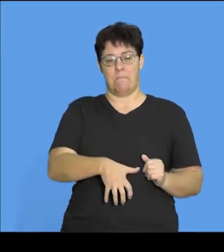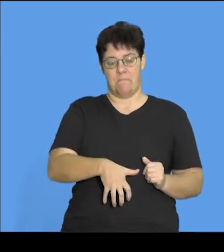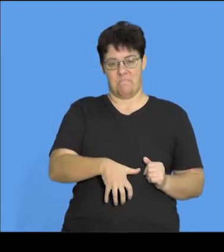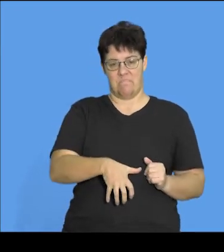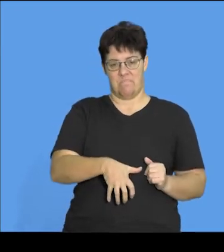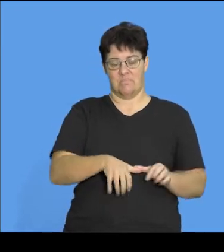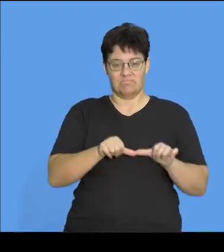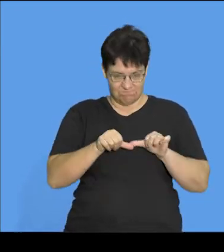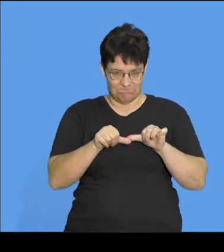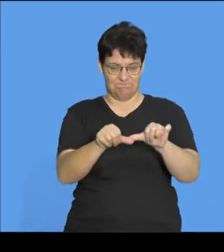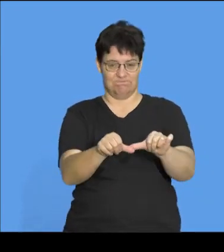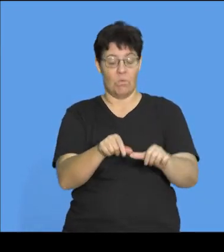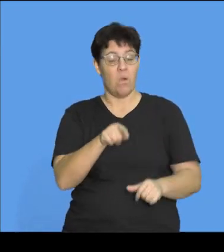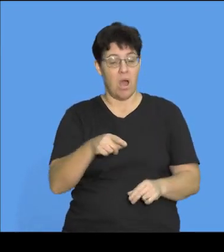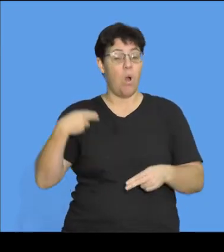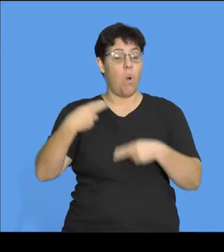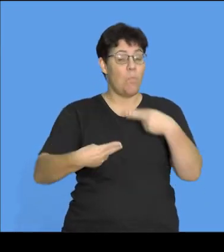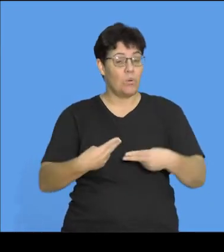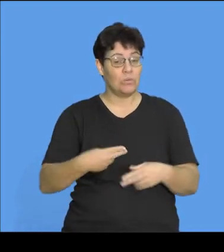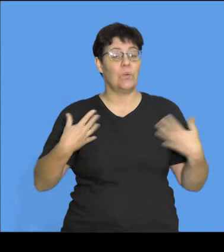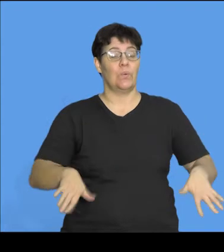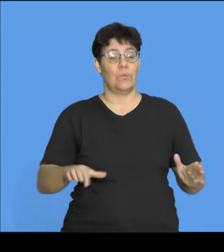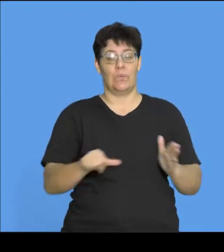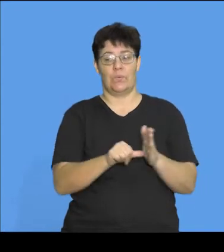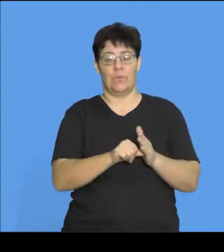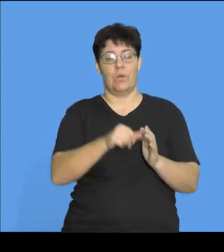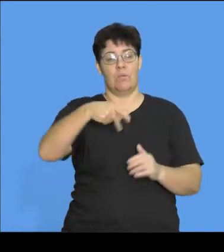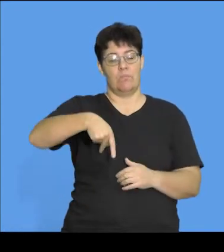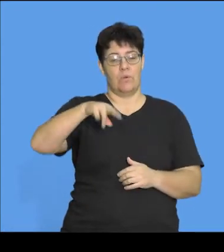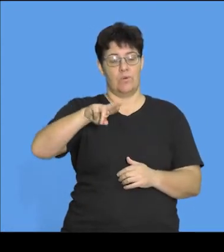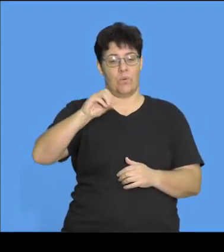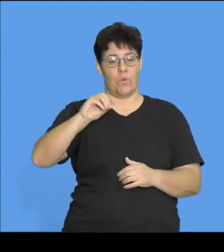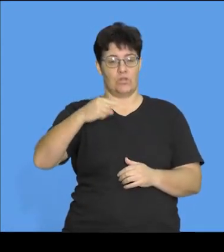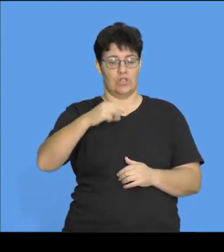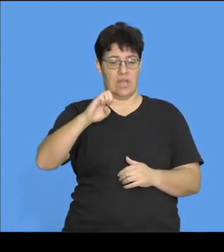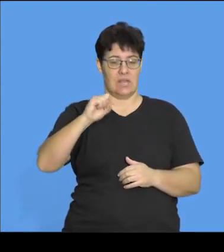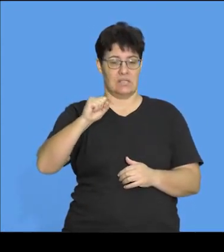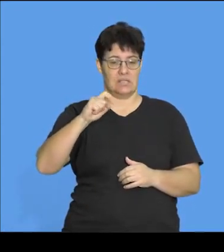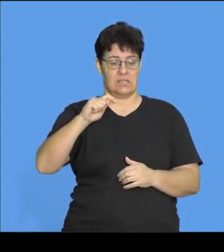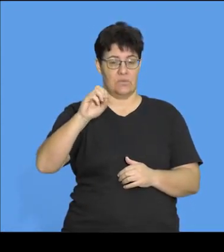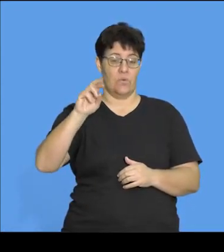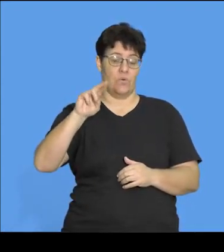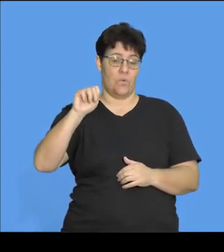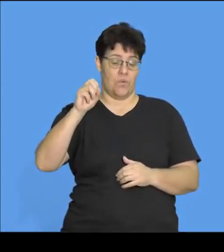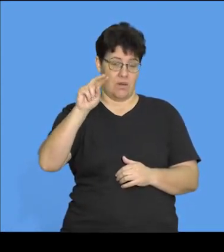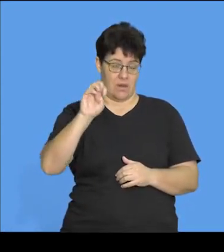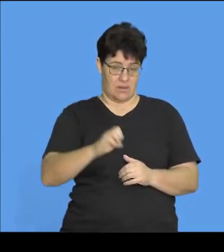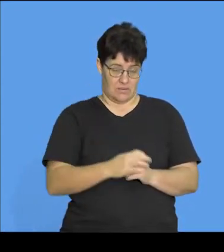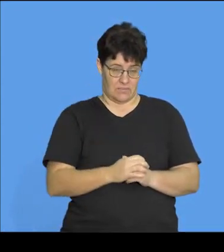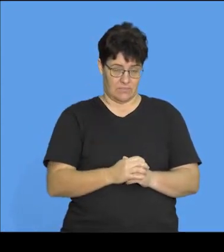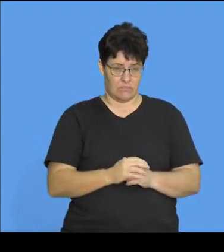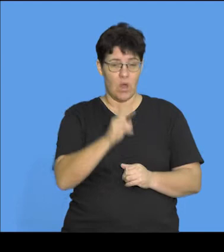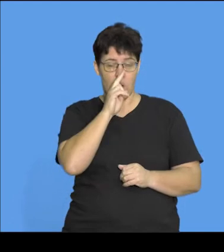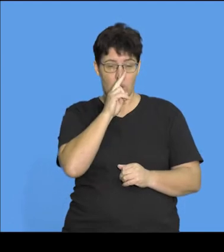it produces an important hormone called progesterone. So guys, we've looked at a cross-section through the